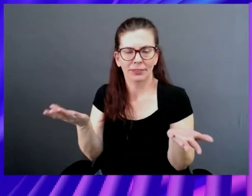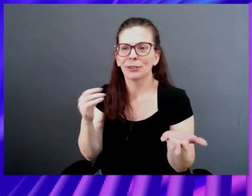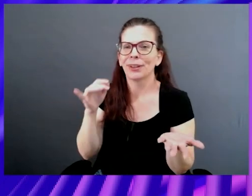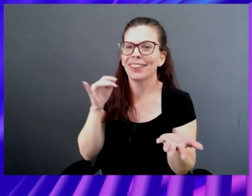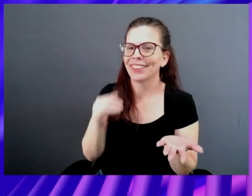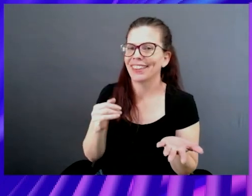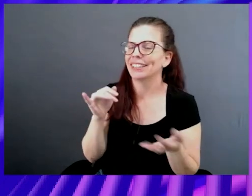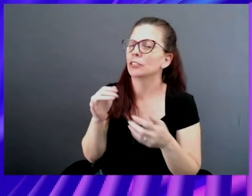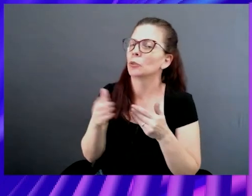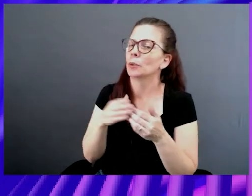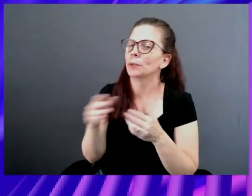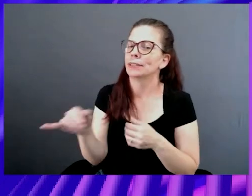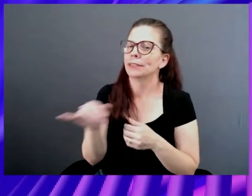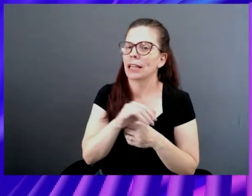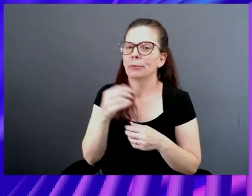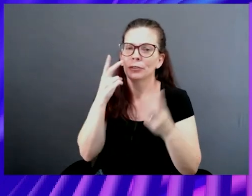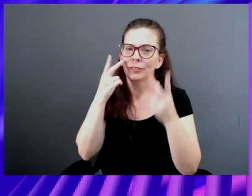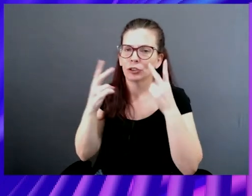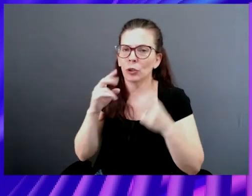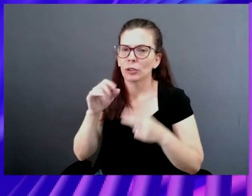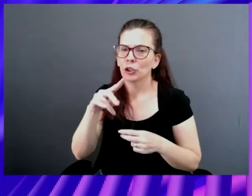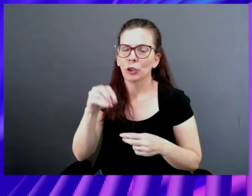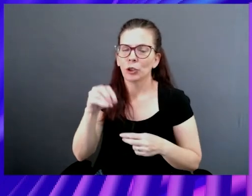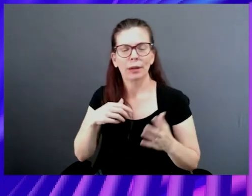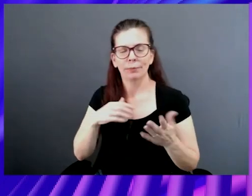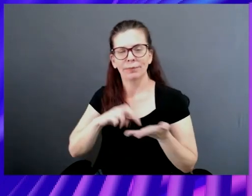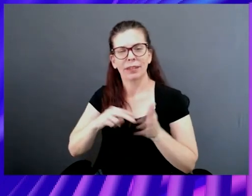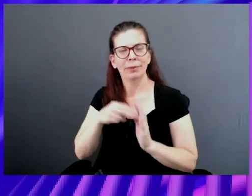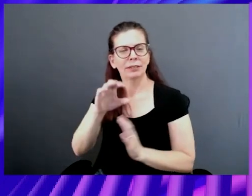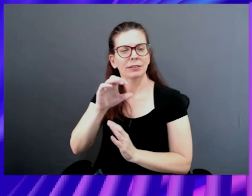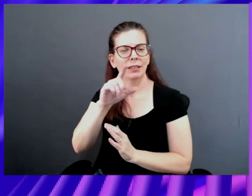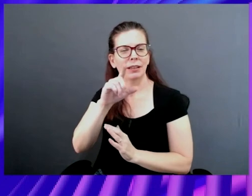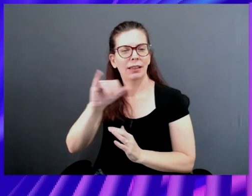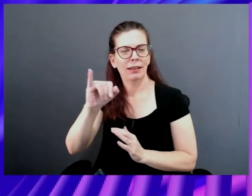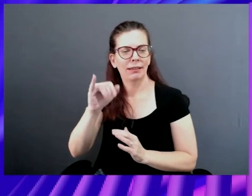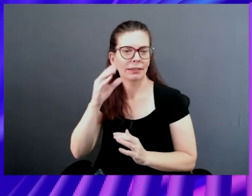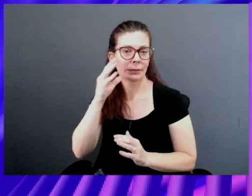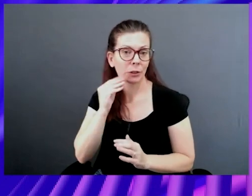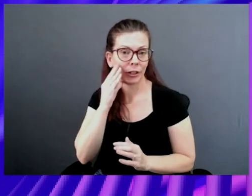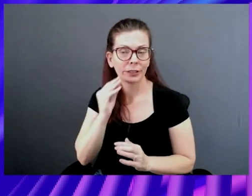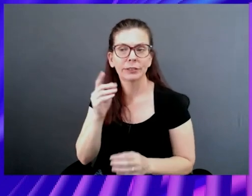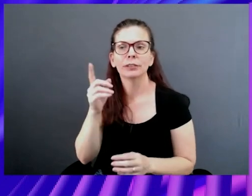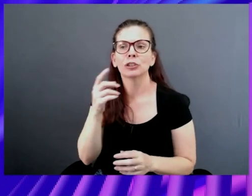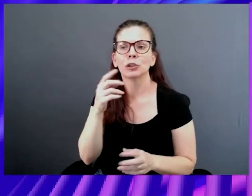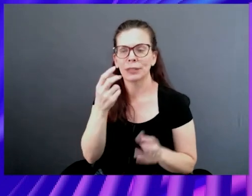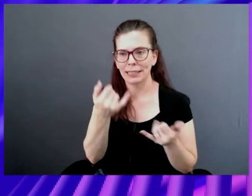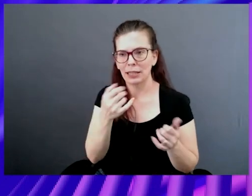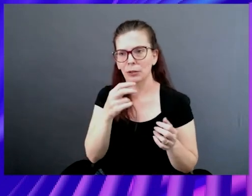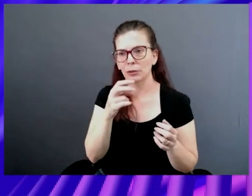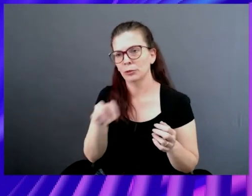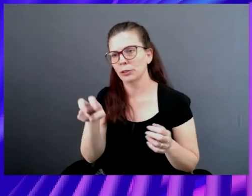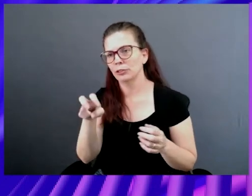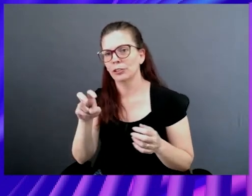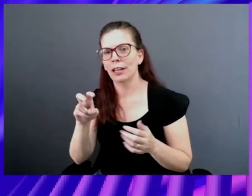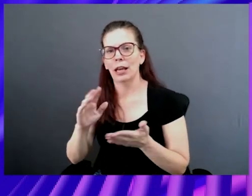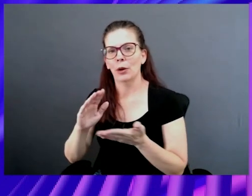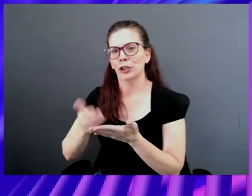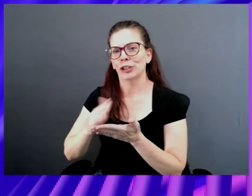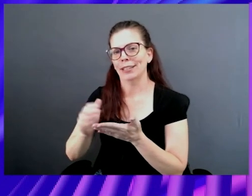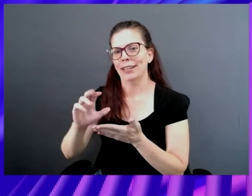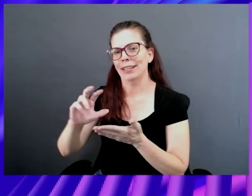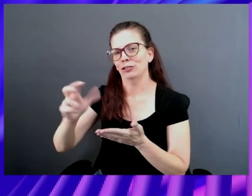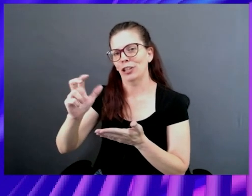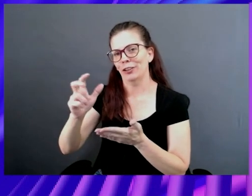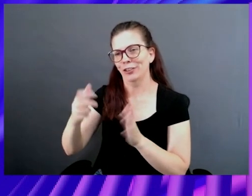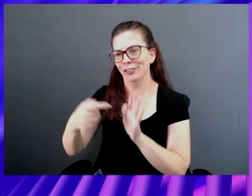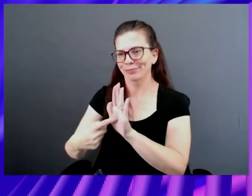to the Visual Studio or the CLI experience. I'm going to switch over to our cooking channel version here. This is the